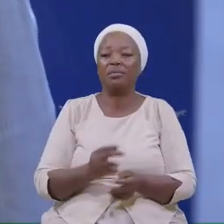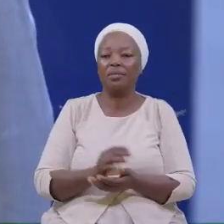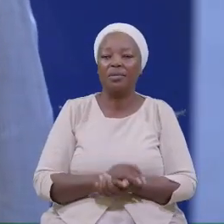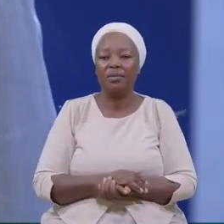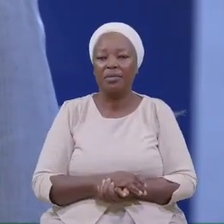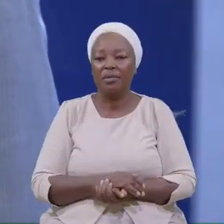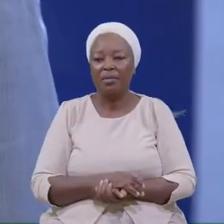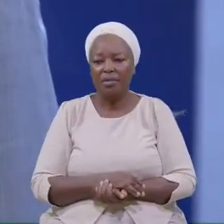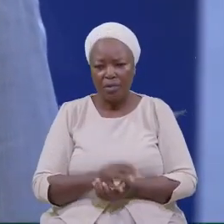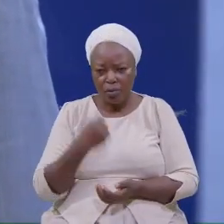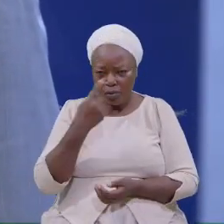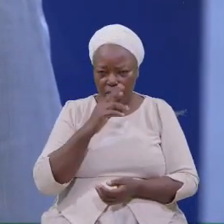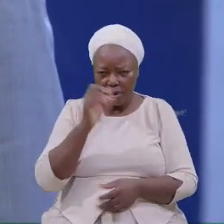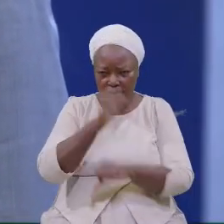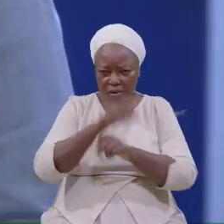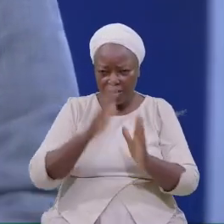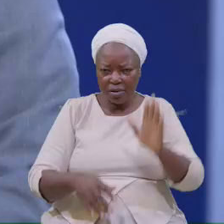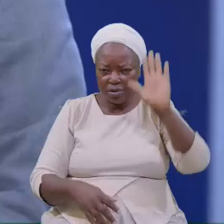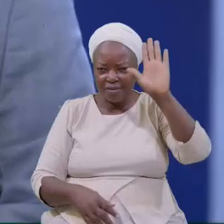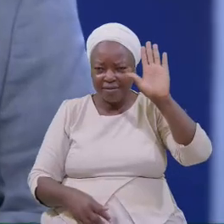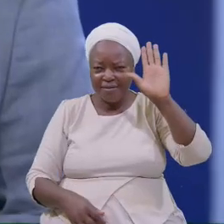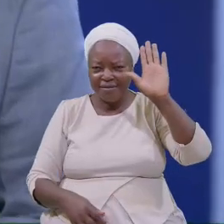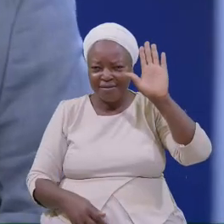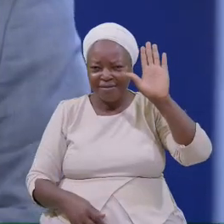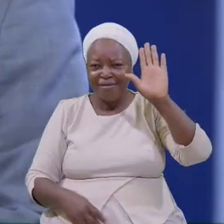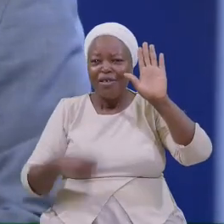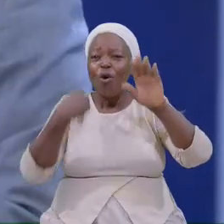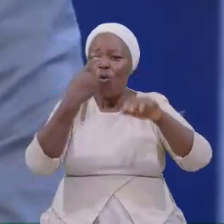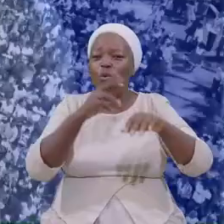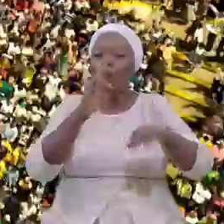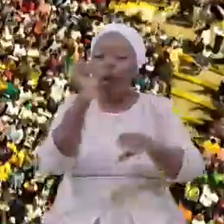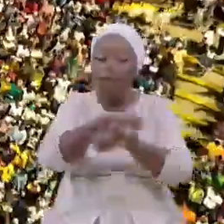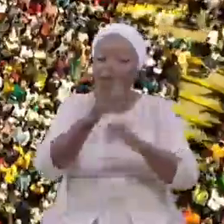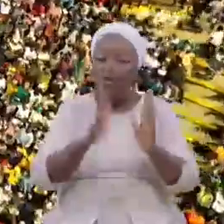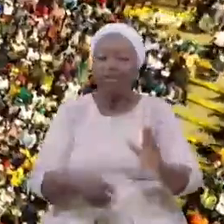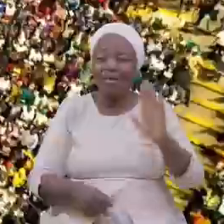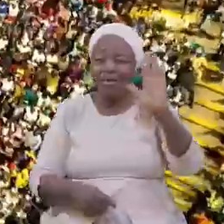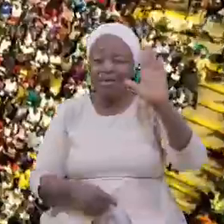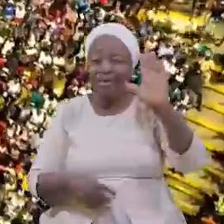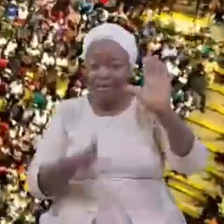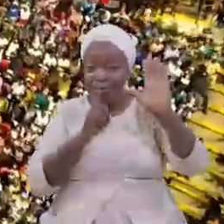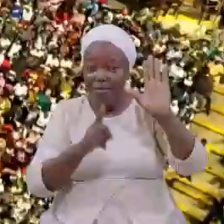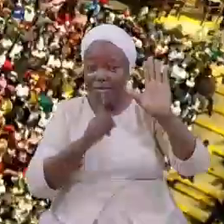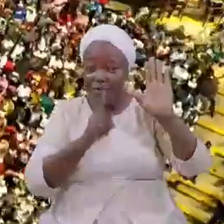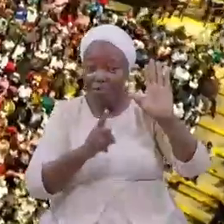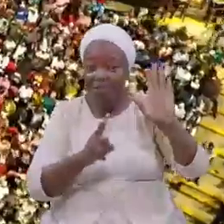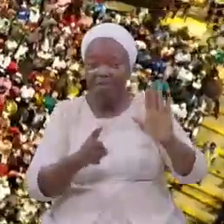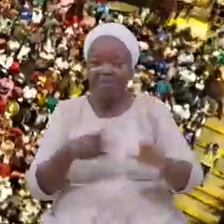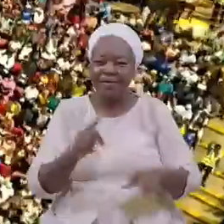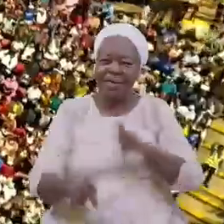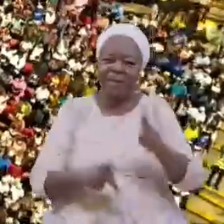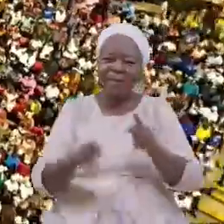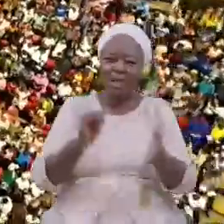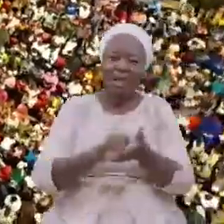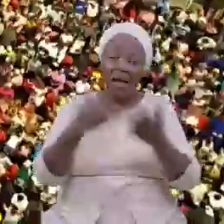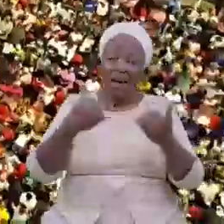Who are conquerors? I said you are conquerors. The people that now